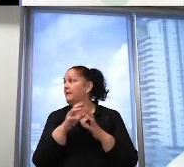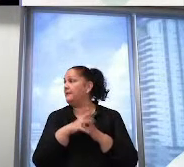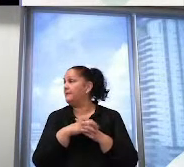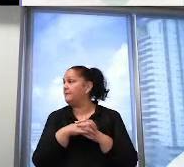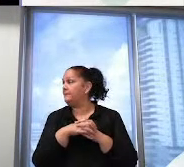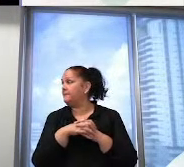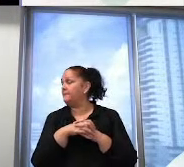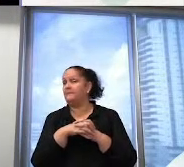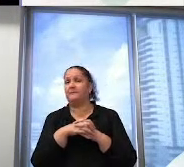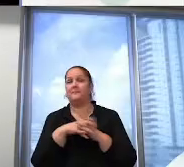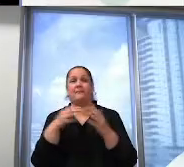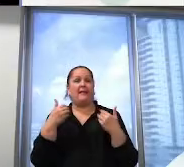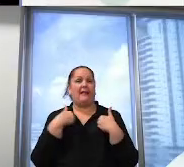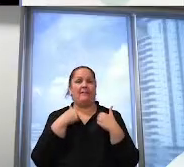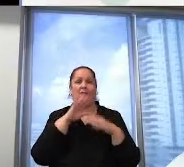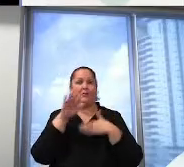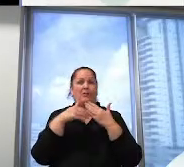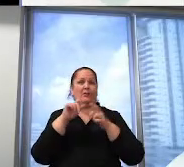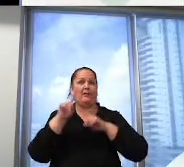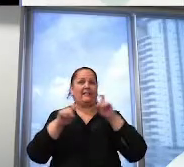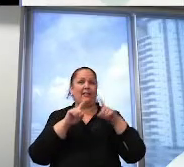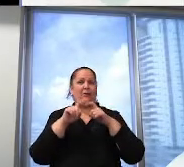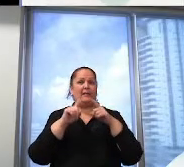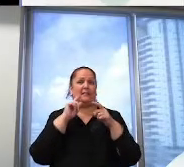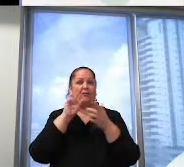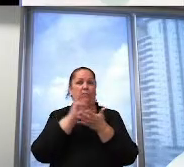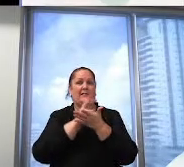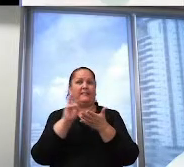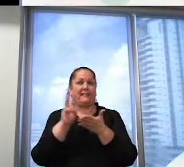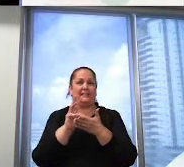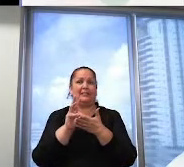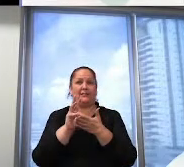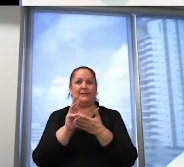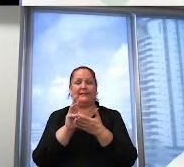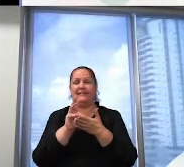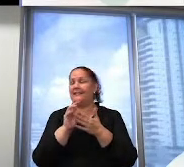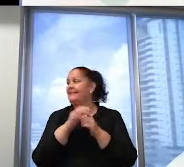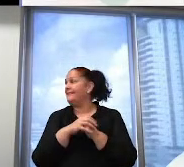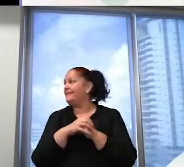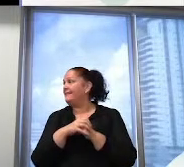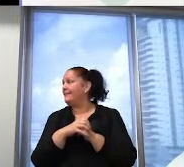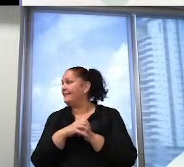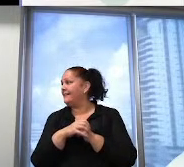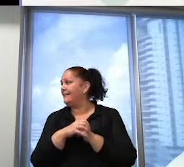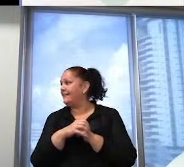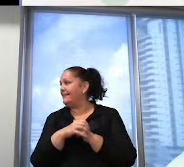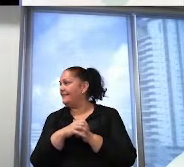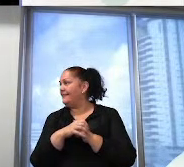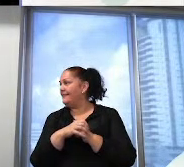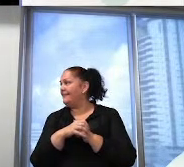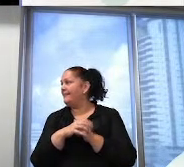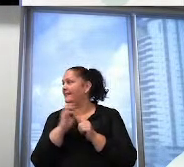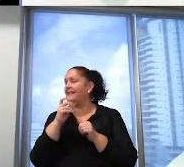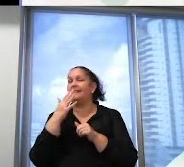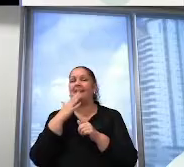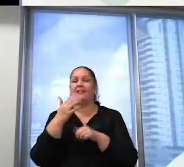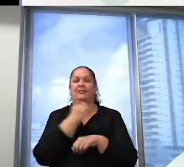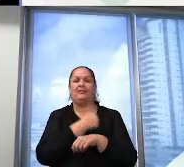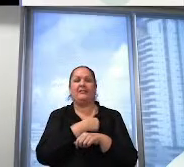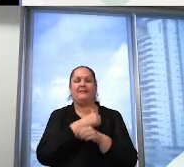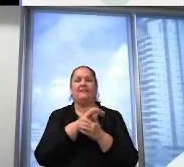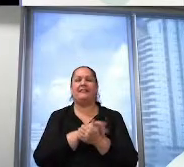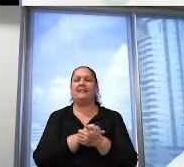Oh. Of all the questions I'm going to ask over the next 6 weeks, that was probably the dumbest one. Just realized. Thank